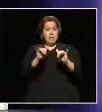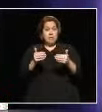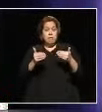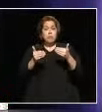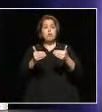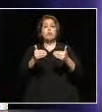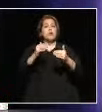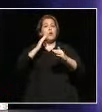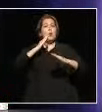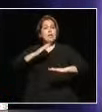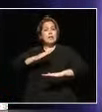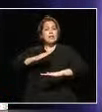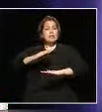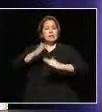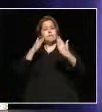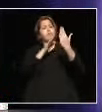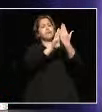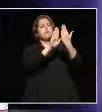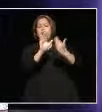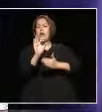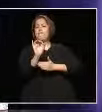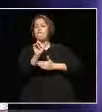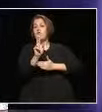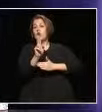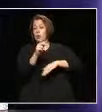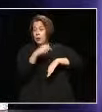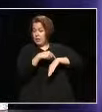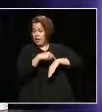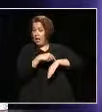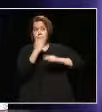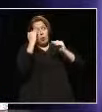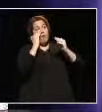to meet this flu season and hopefully do very